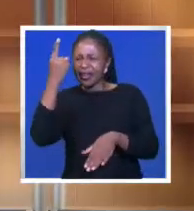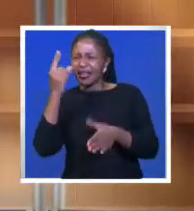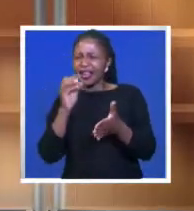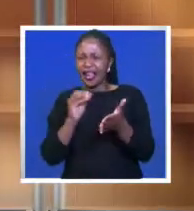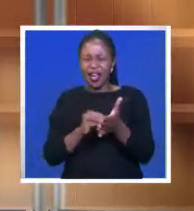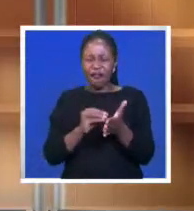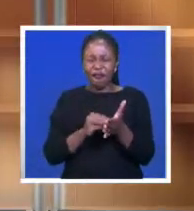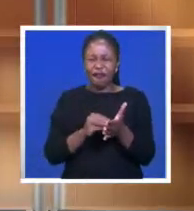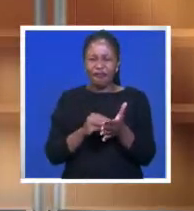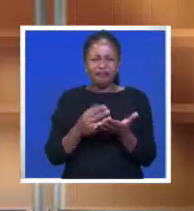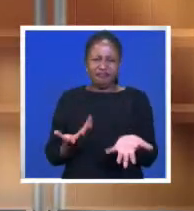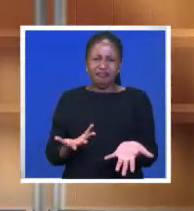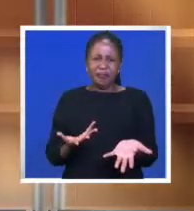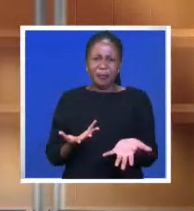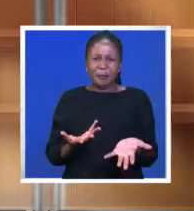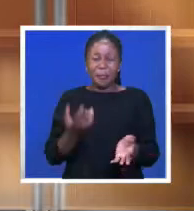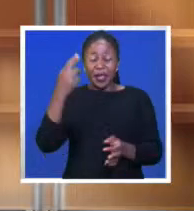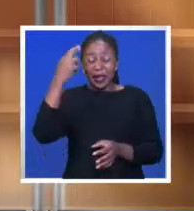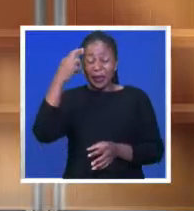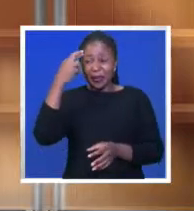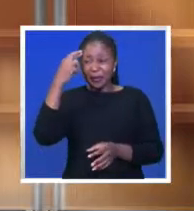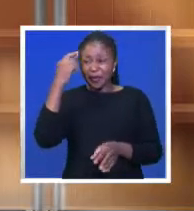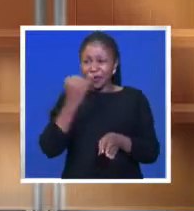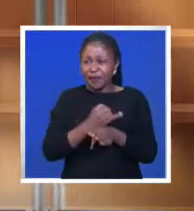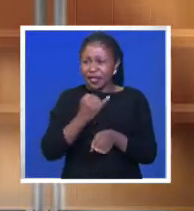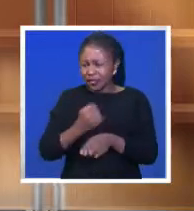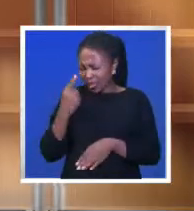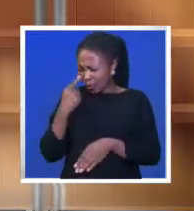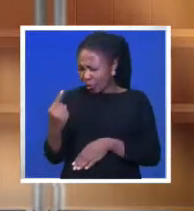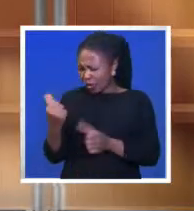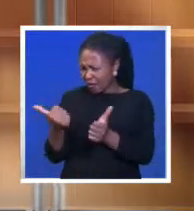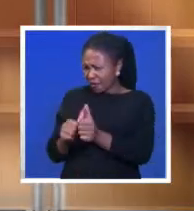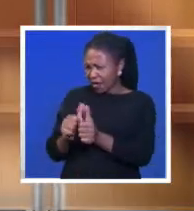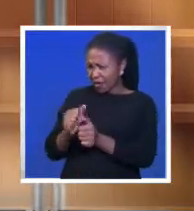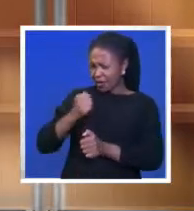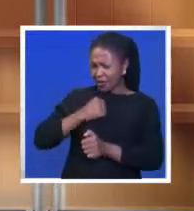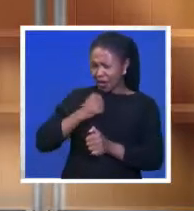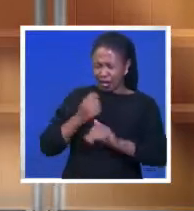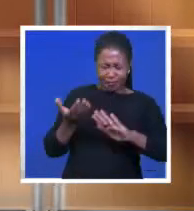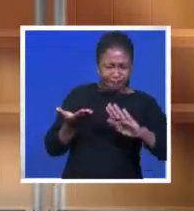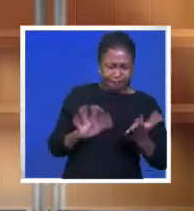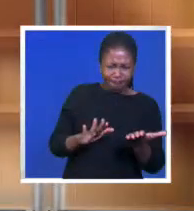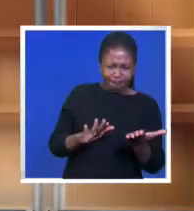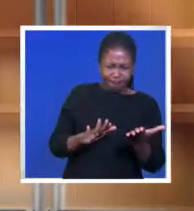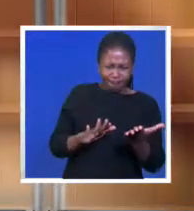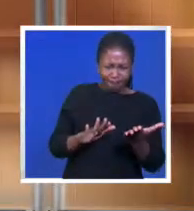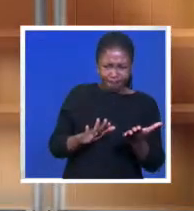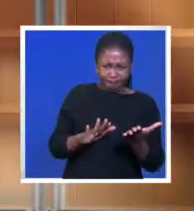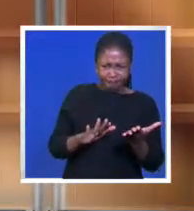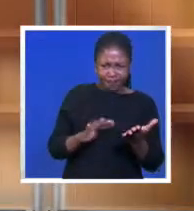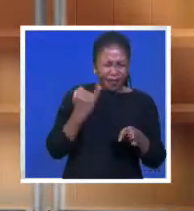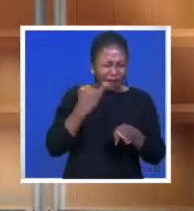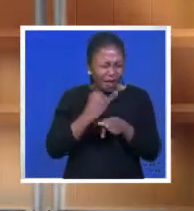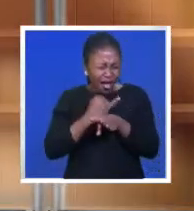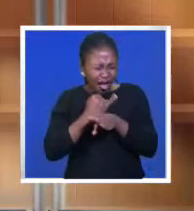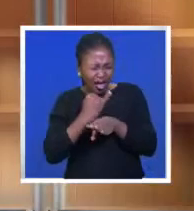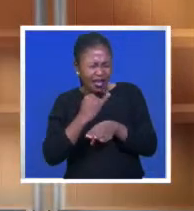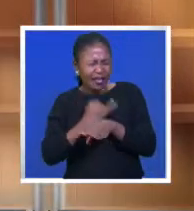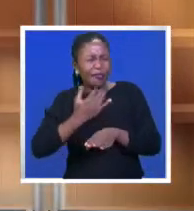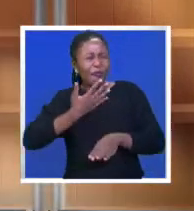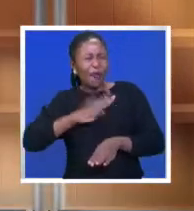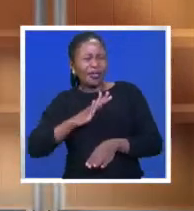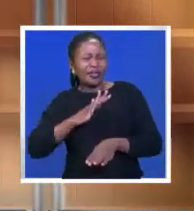discovered his friend is dead in prison, and quickly he thinks about an action plan. How can